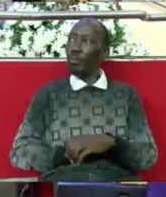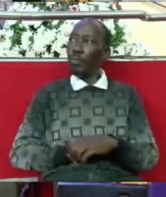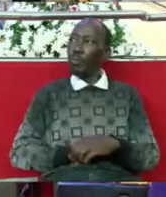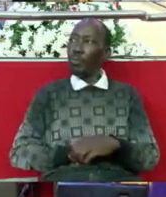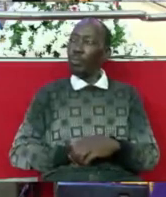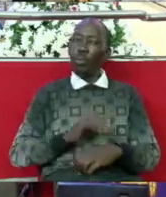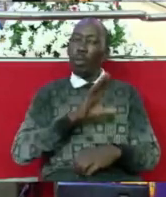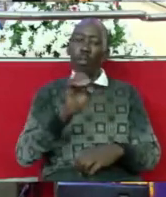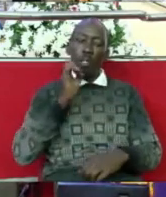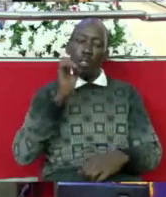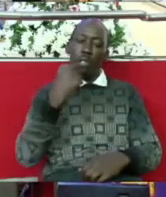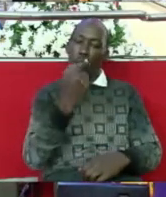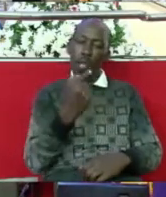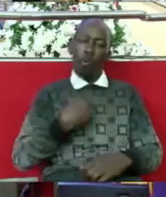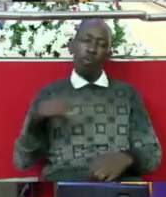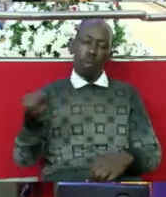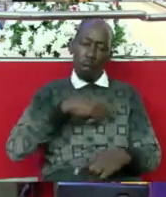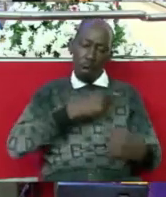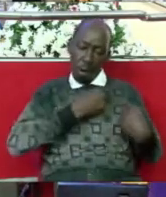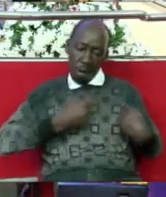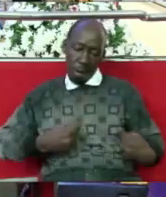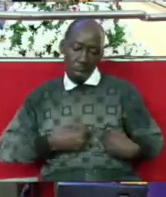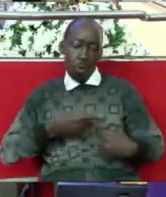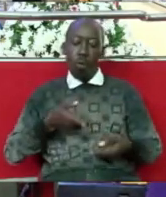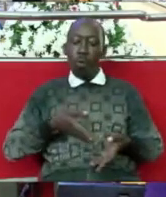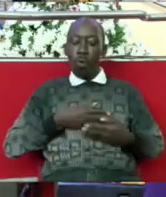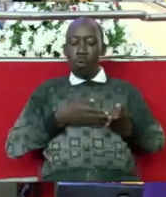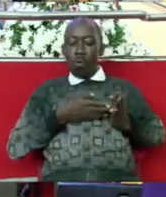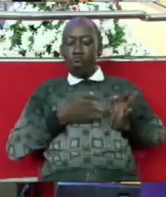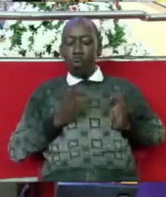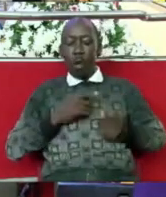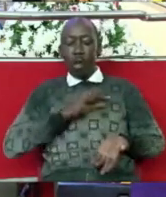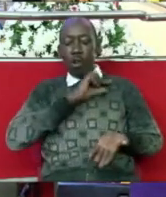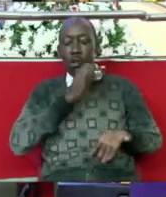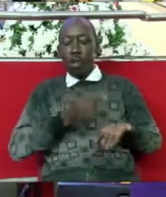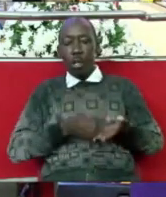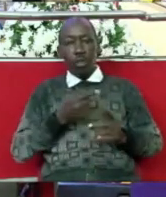And he is saying, with arms open wide, I'm releasing my grace to